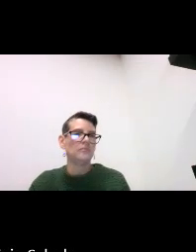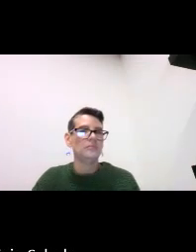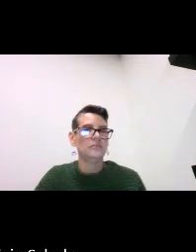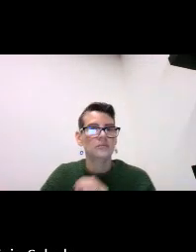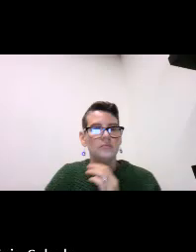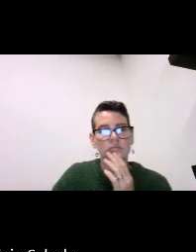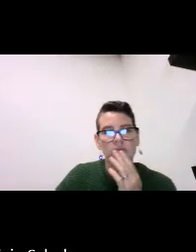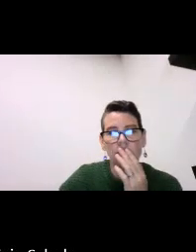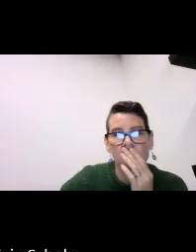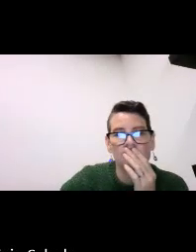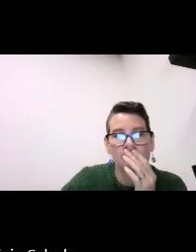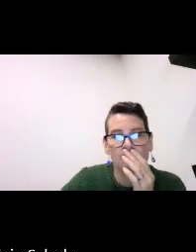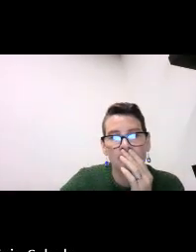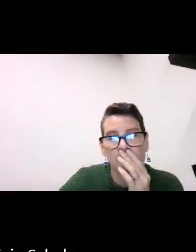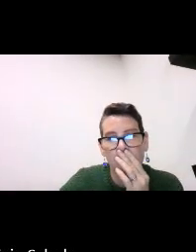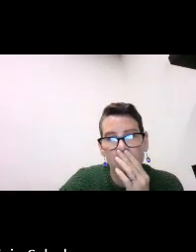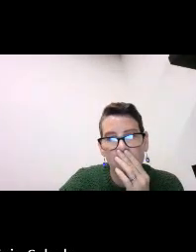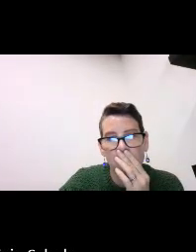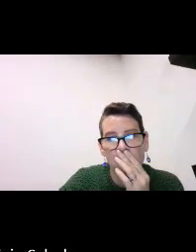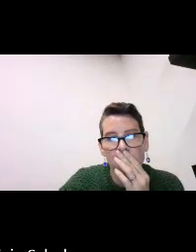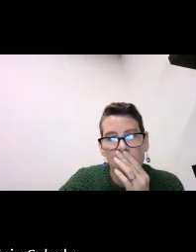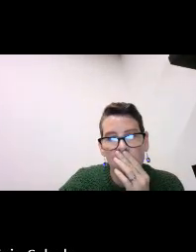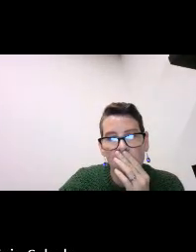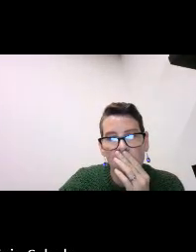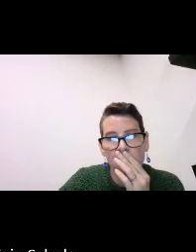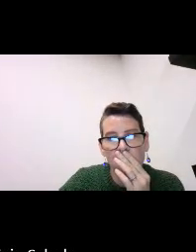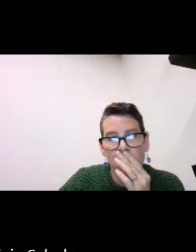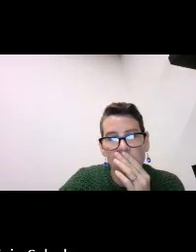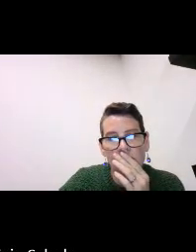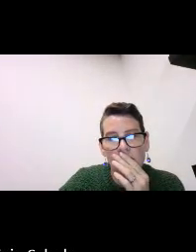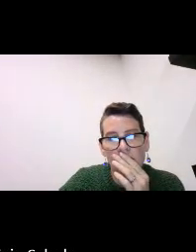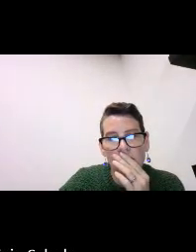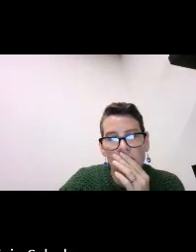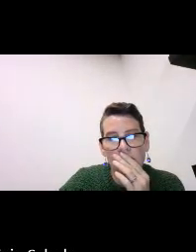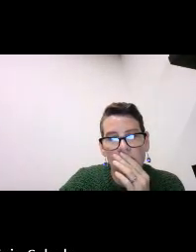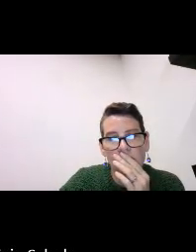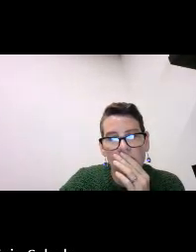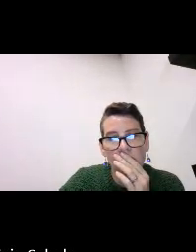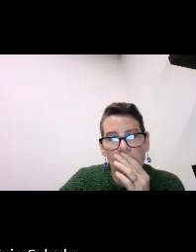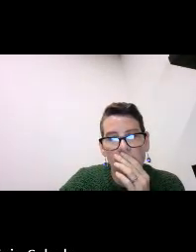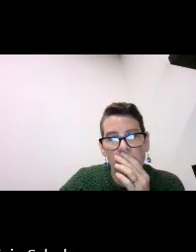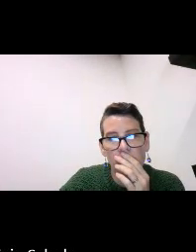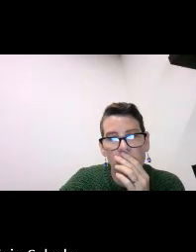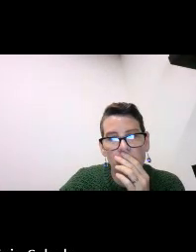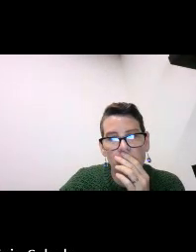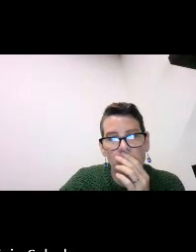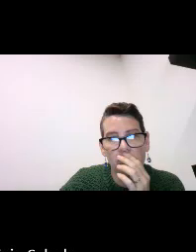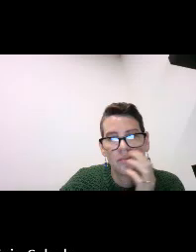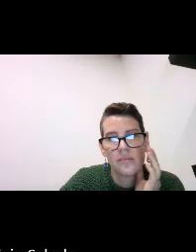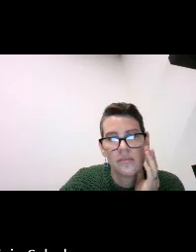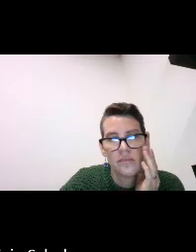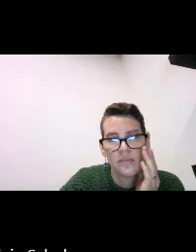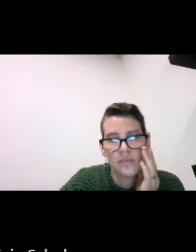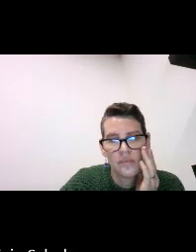So specifically the session included role playing on how to ask for help and practicing a grounding